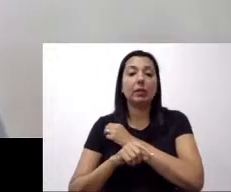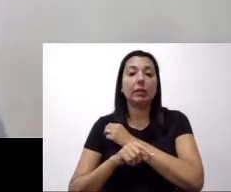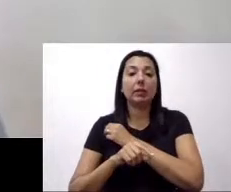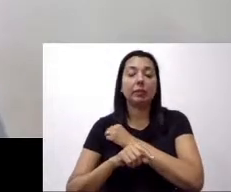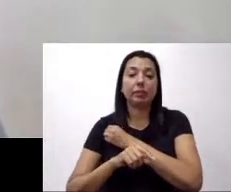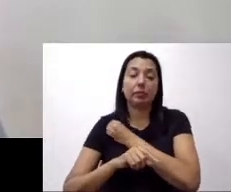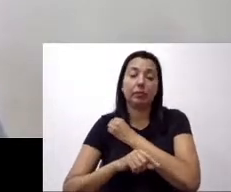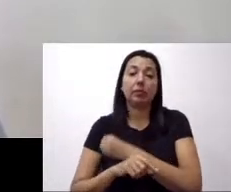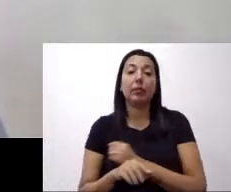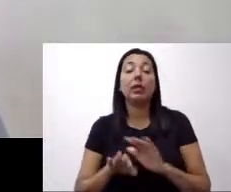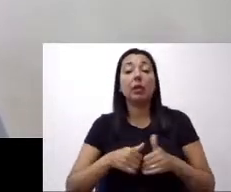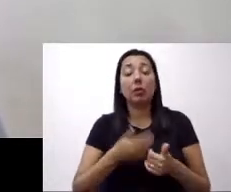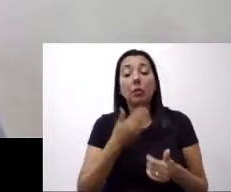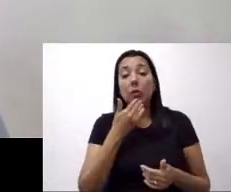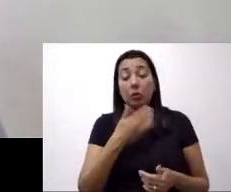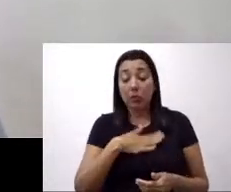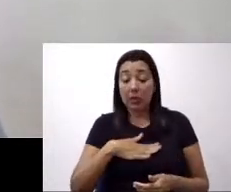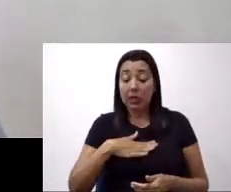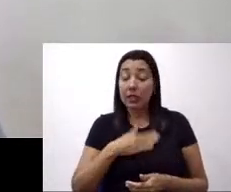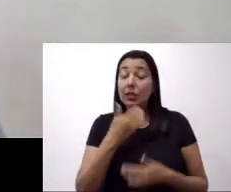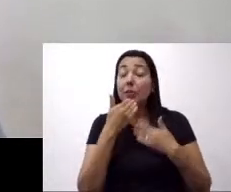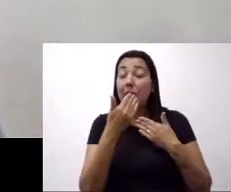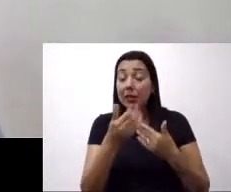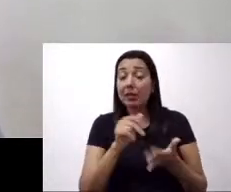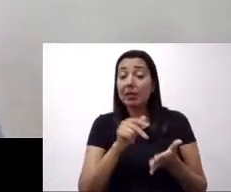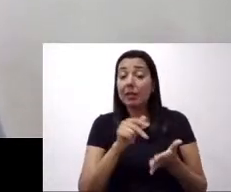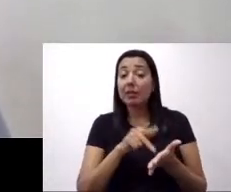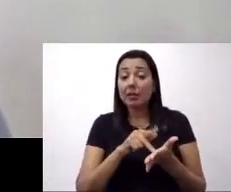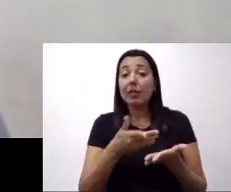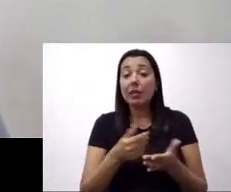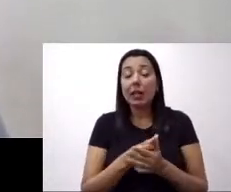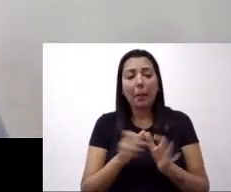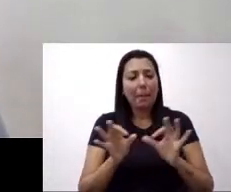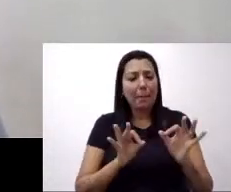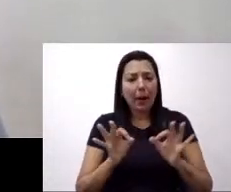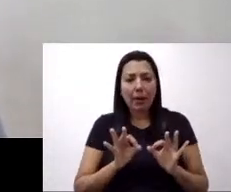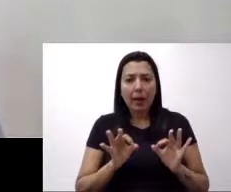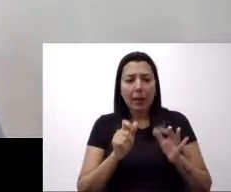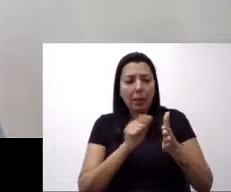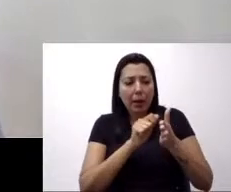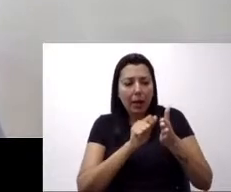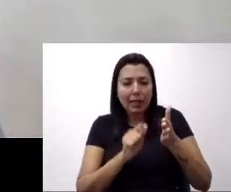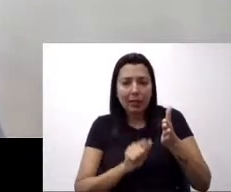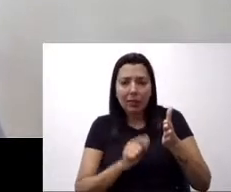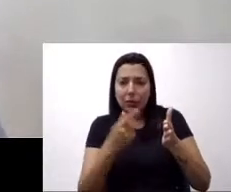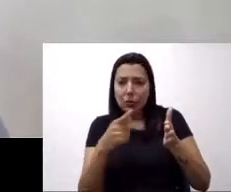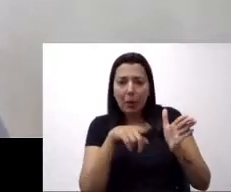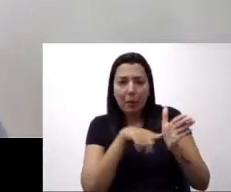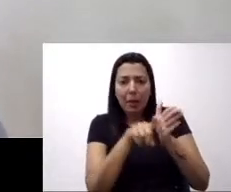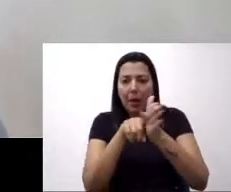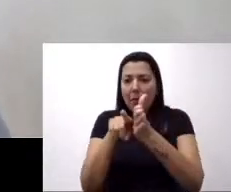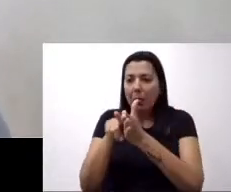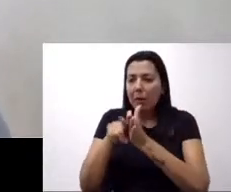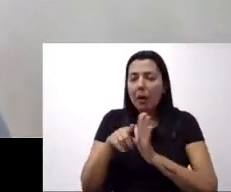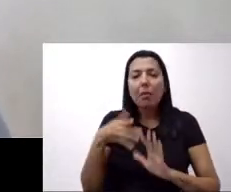to prepare to write your questions to the speakers in English.